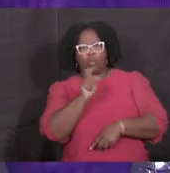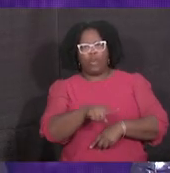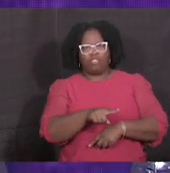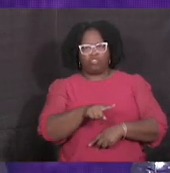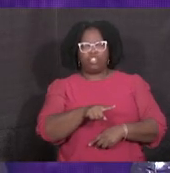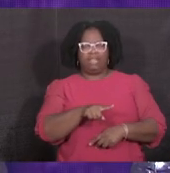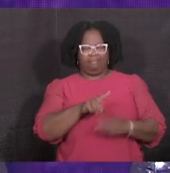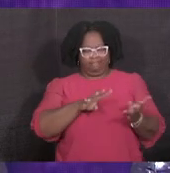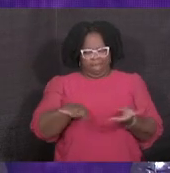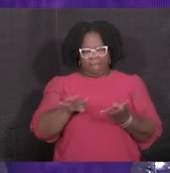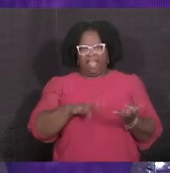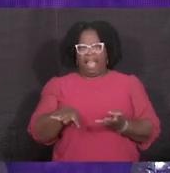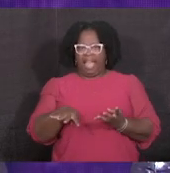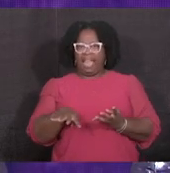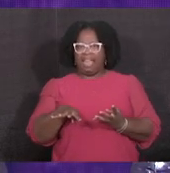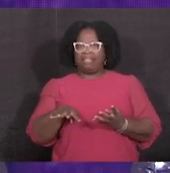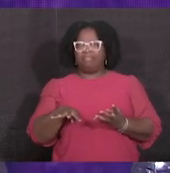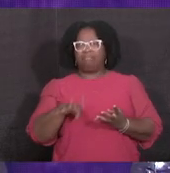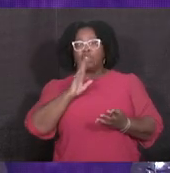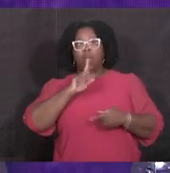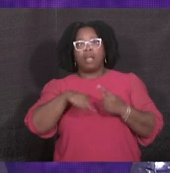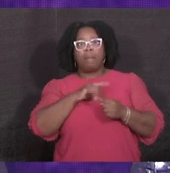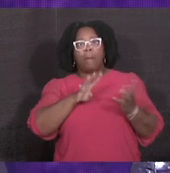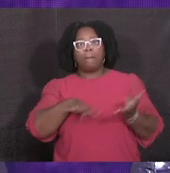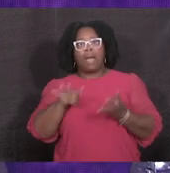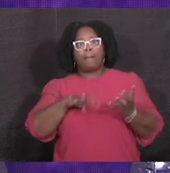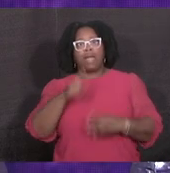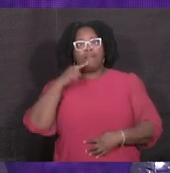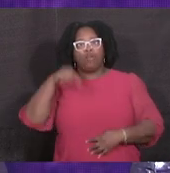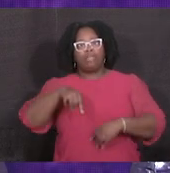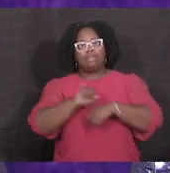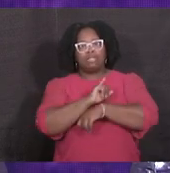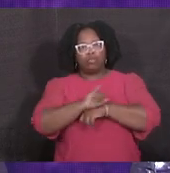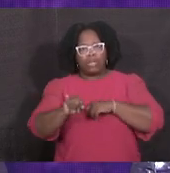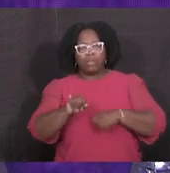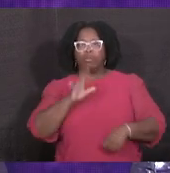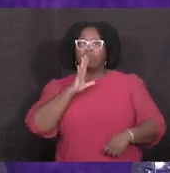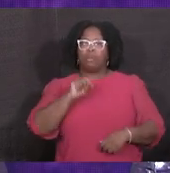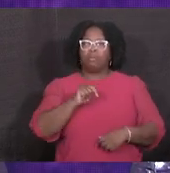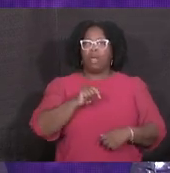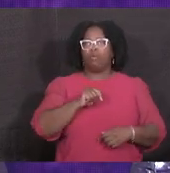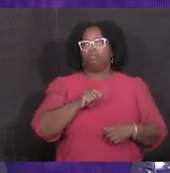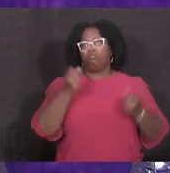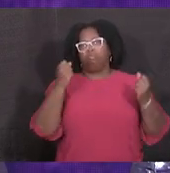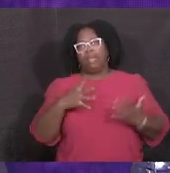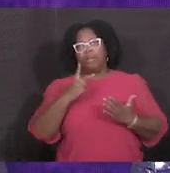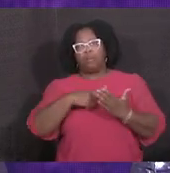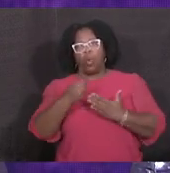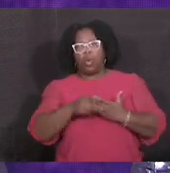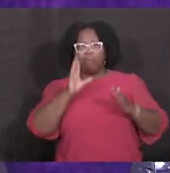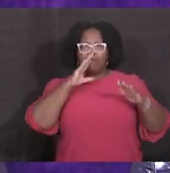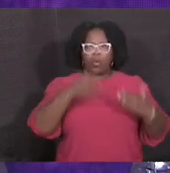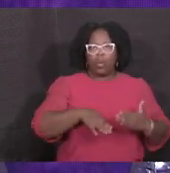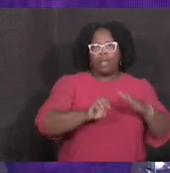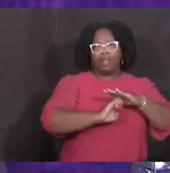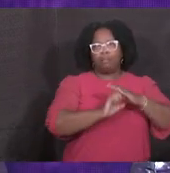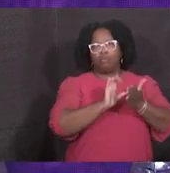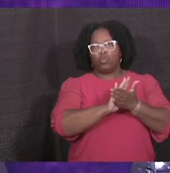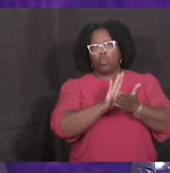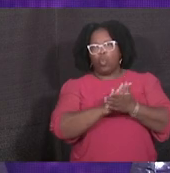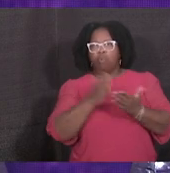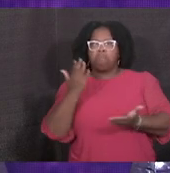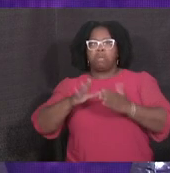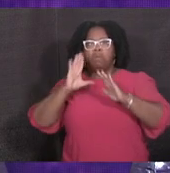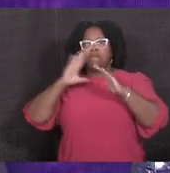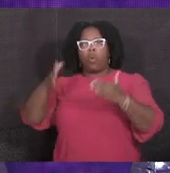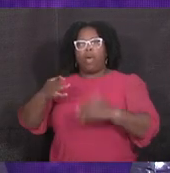times when we talk about pipelining in this industry as well, we're talking about a lot of programs that might be focused on elementary schools, might be